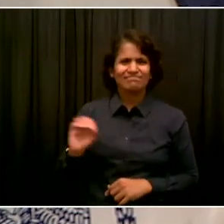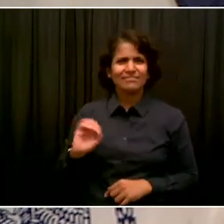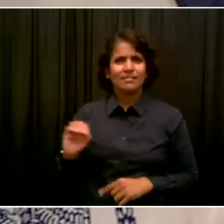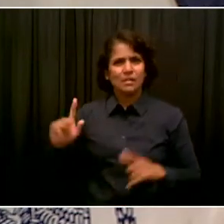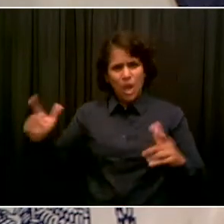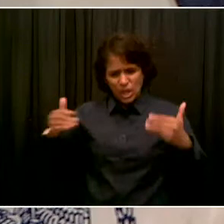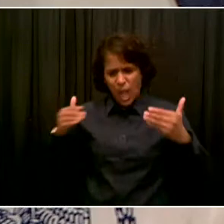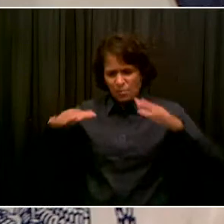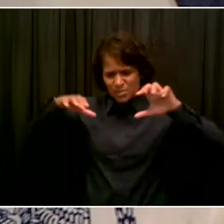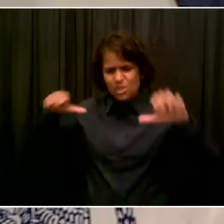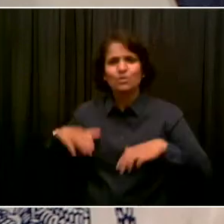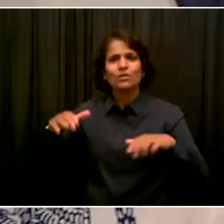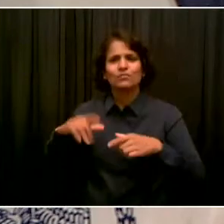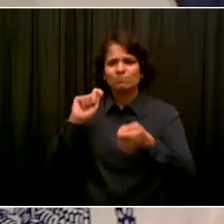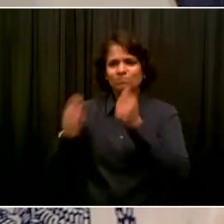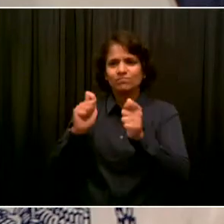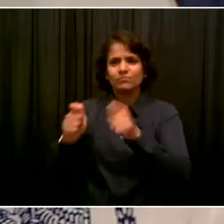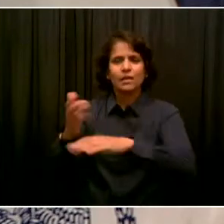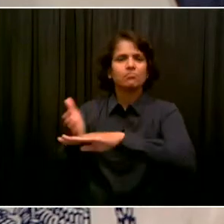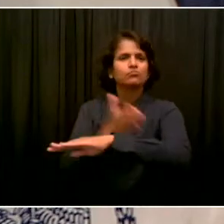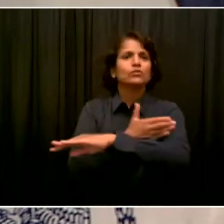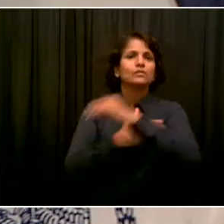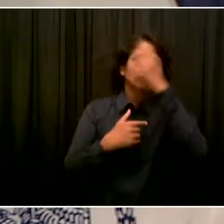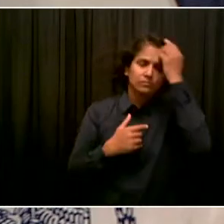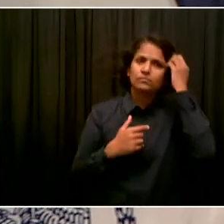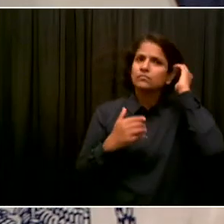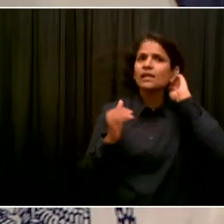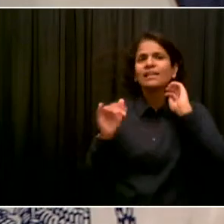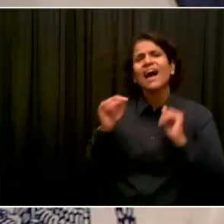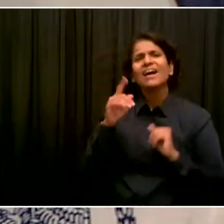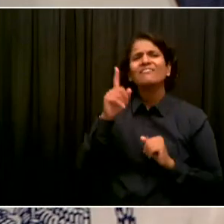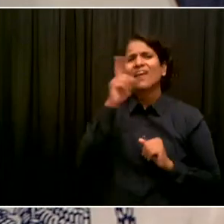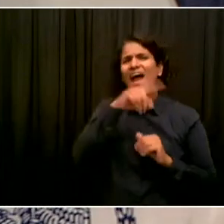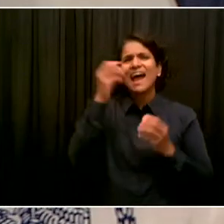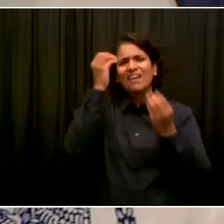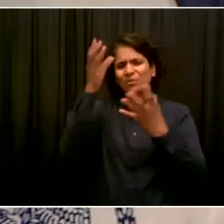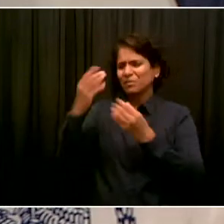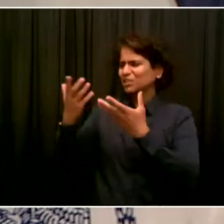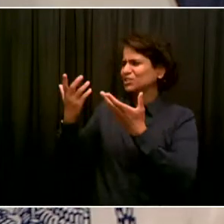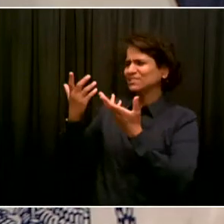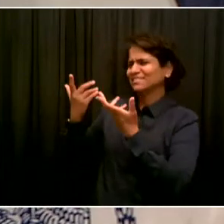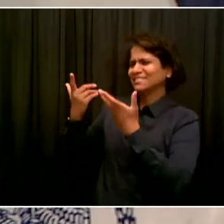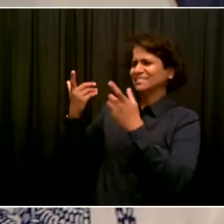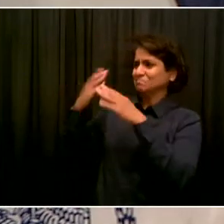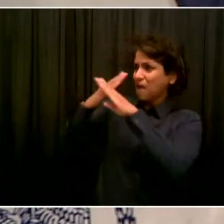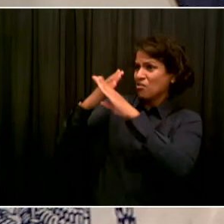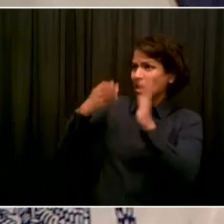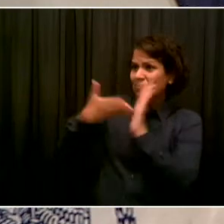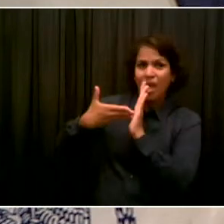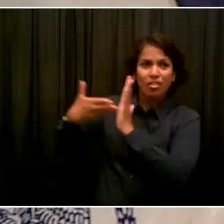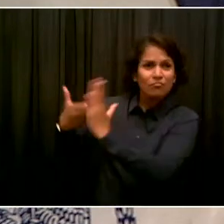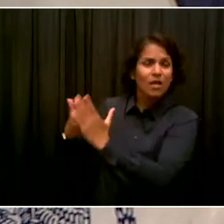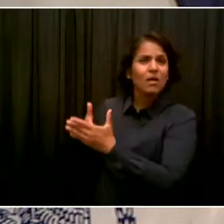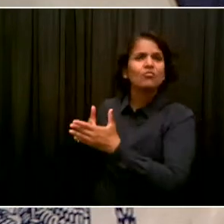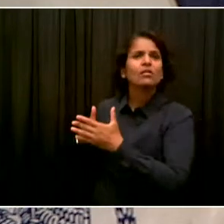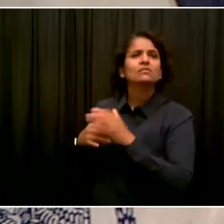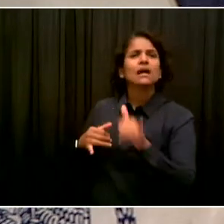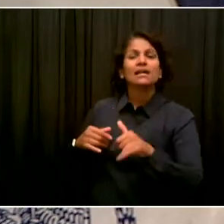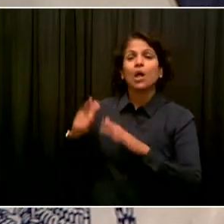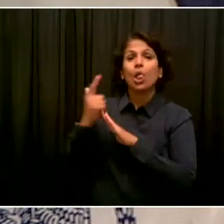dialogue where people allow themselves to think they can't do something when in fact they can.